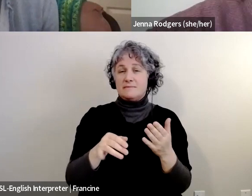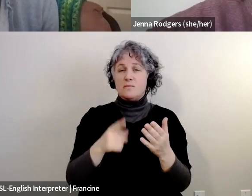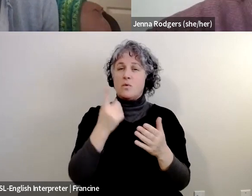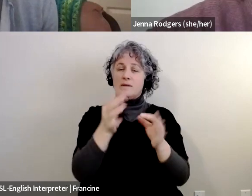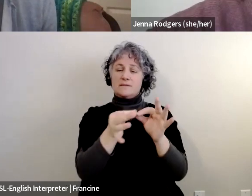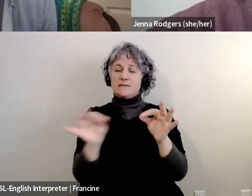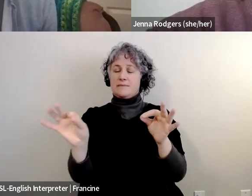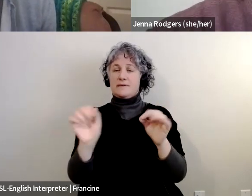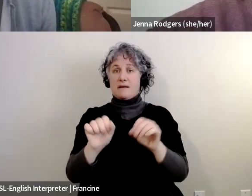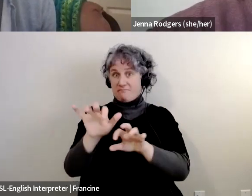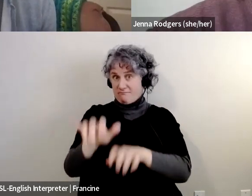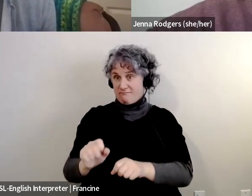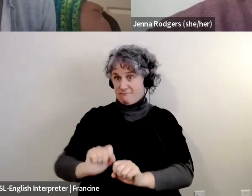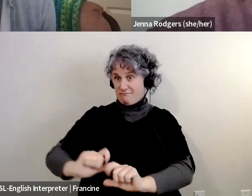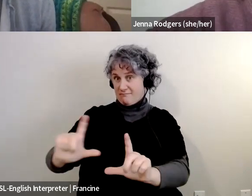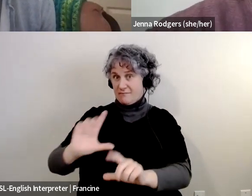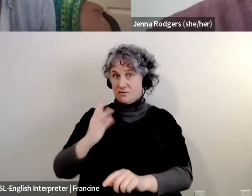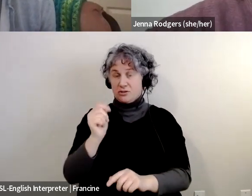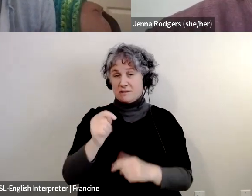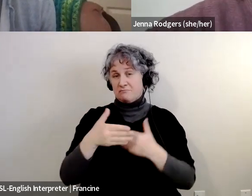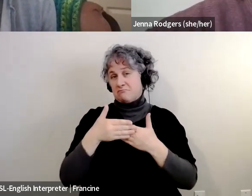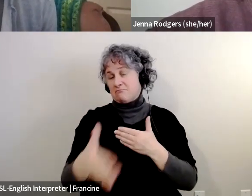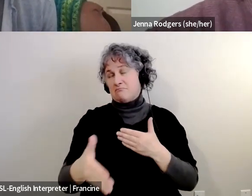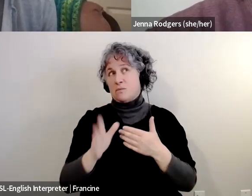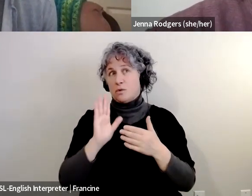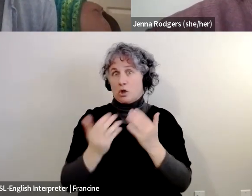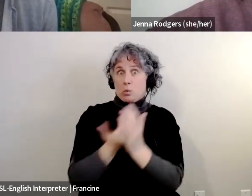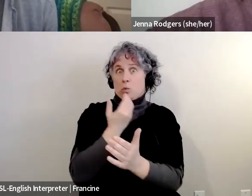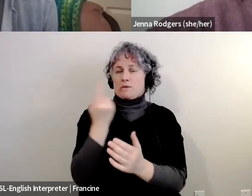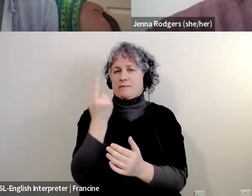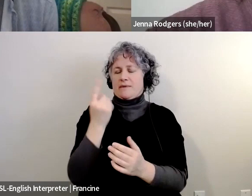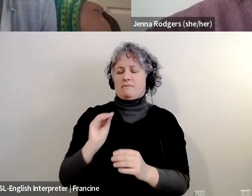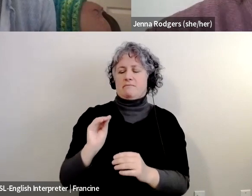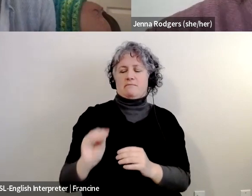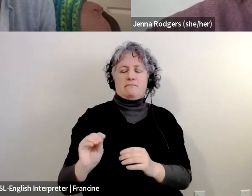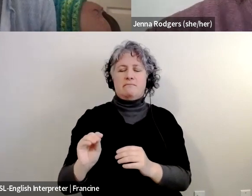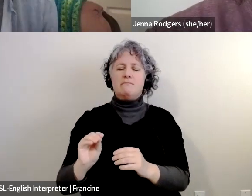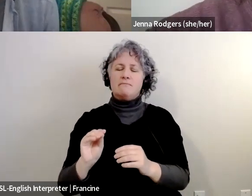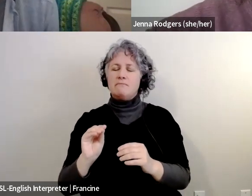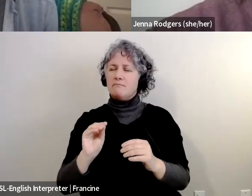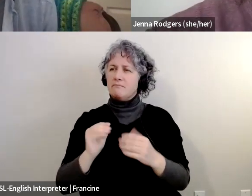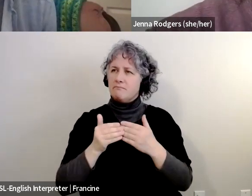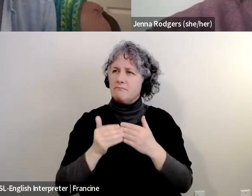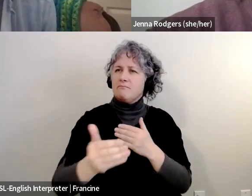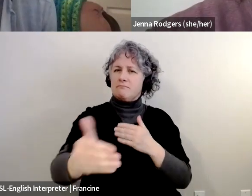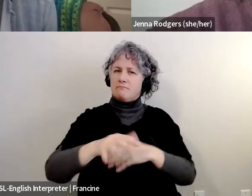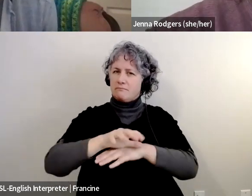to incorporate into your practice going forward? And the reason that we ask for this is because we also know